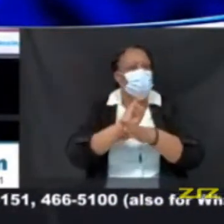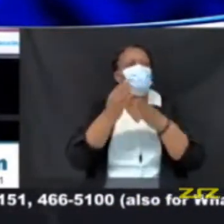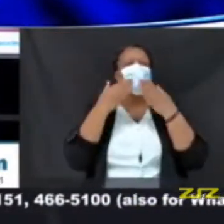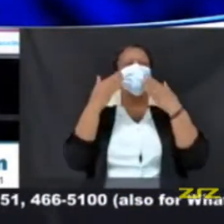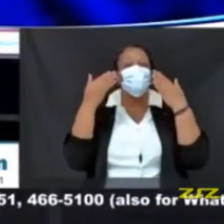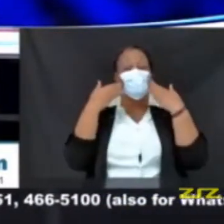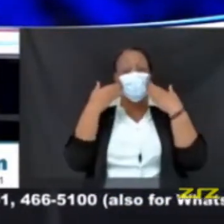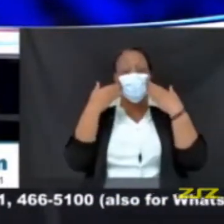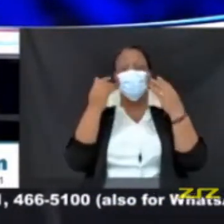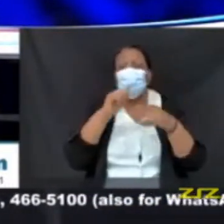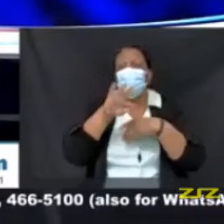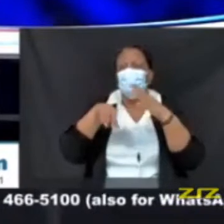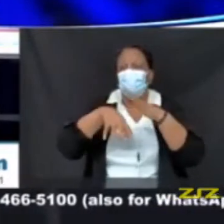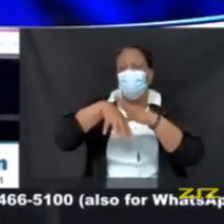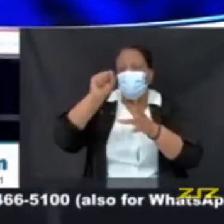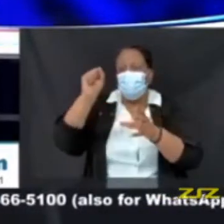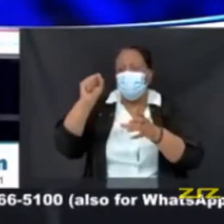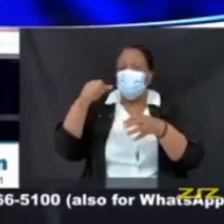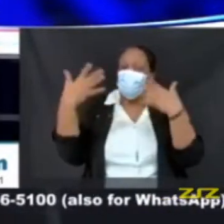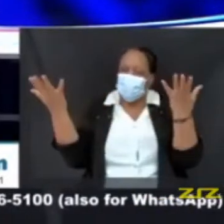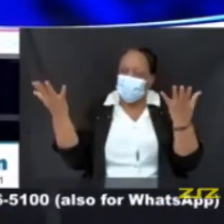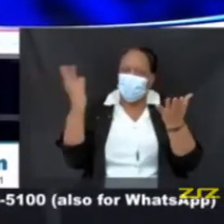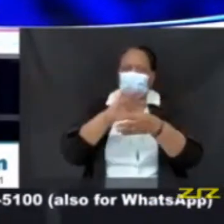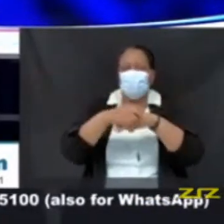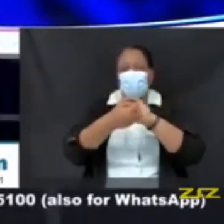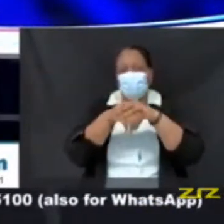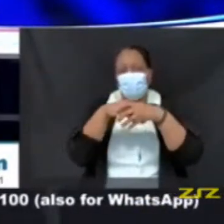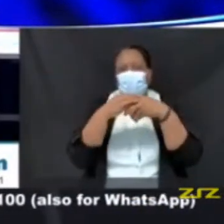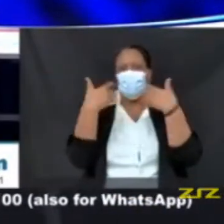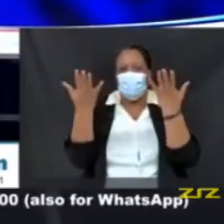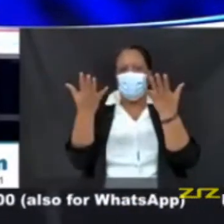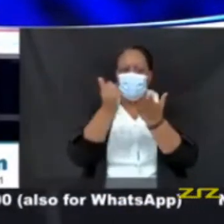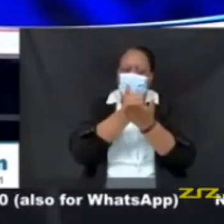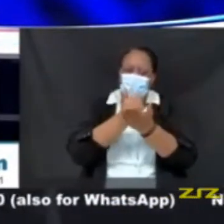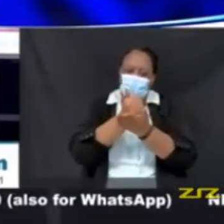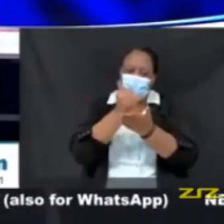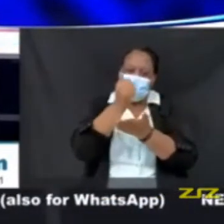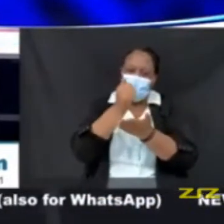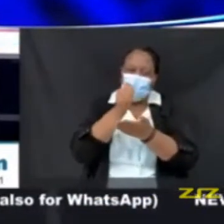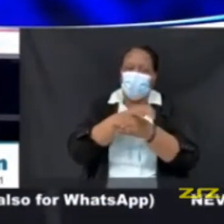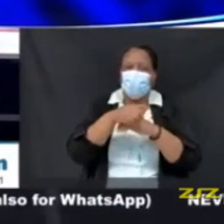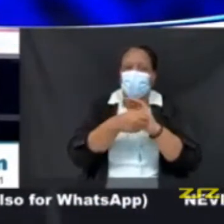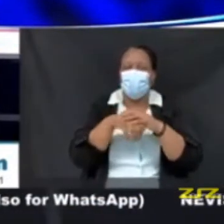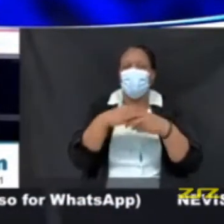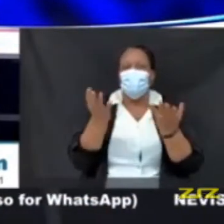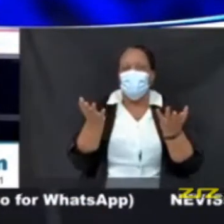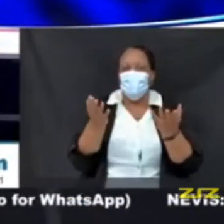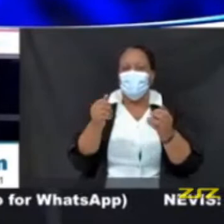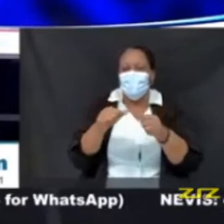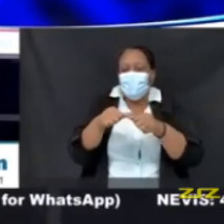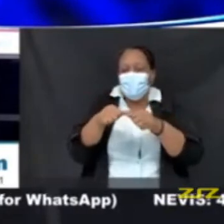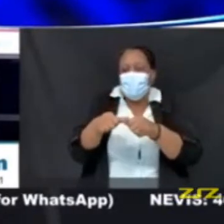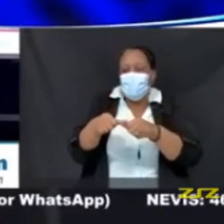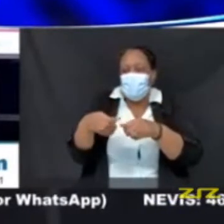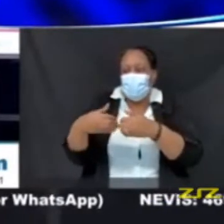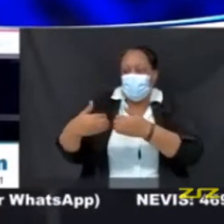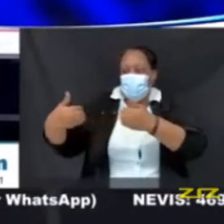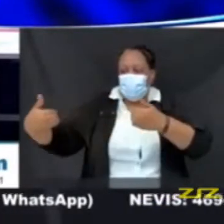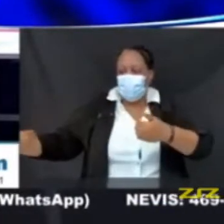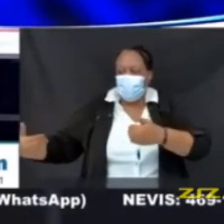public, practice good hand hygiene and other sanitization behavior, avoid crowds and